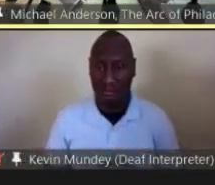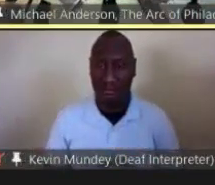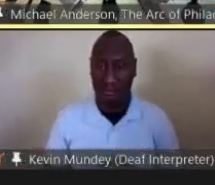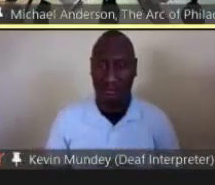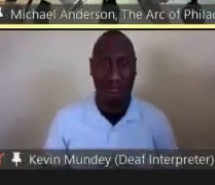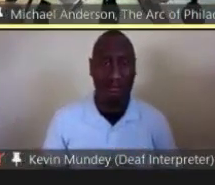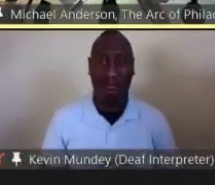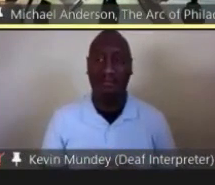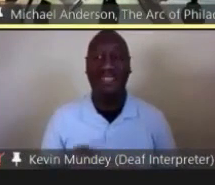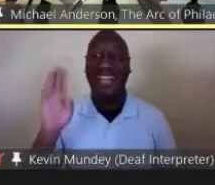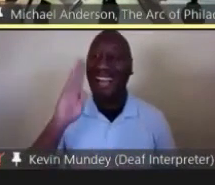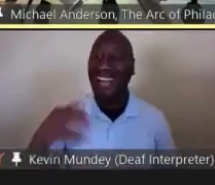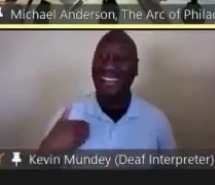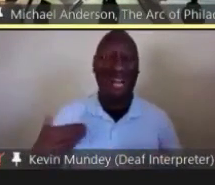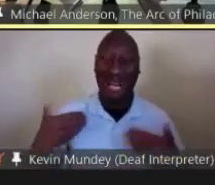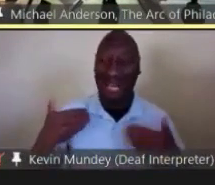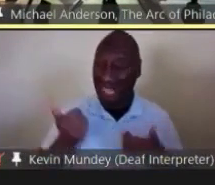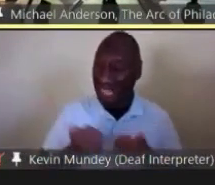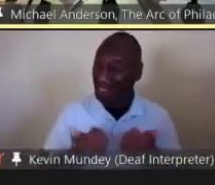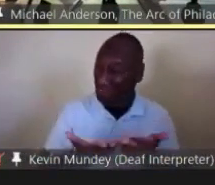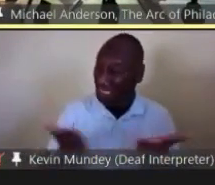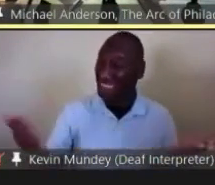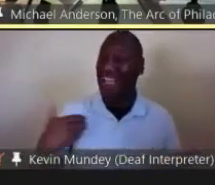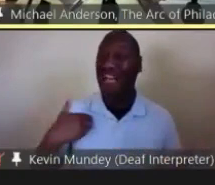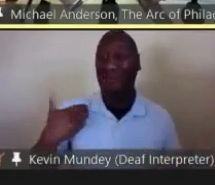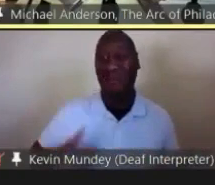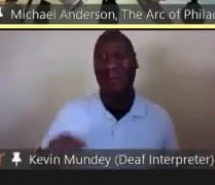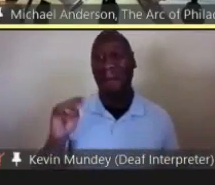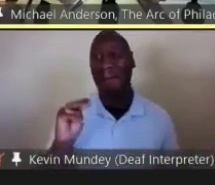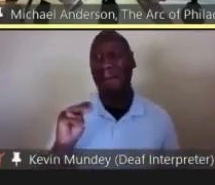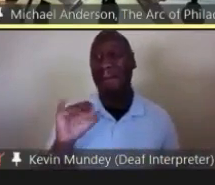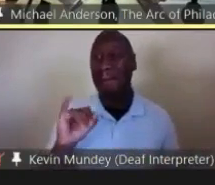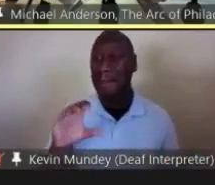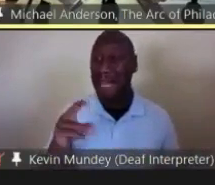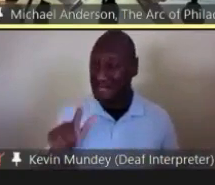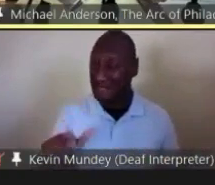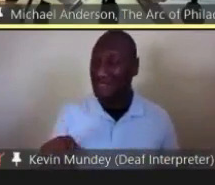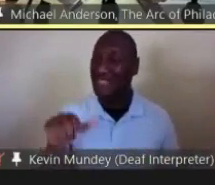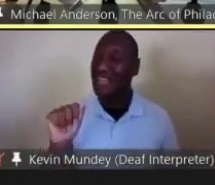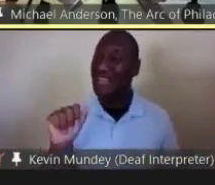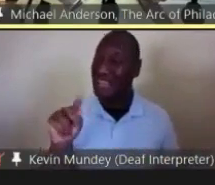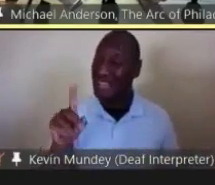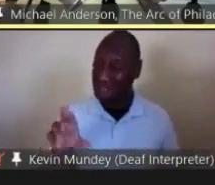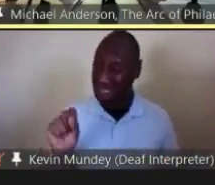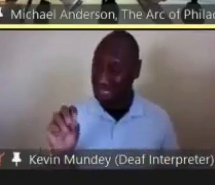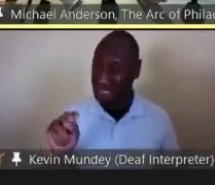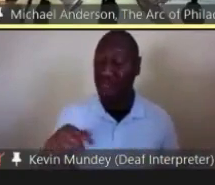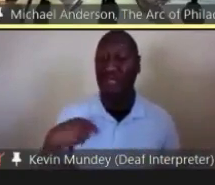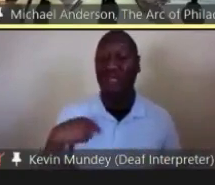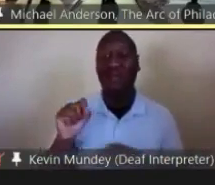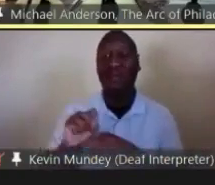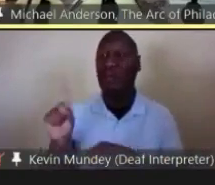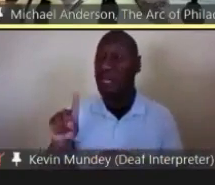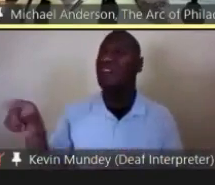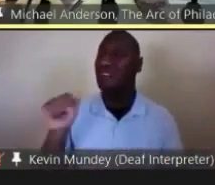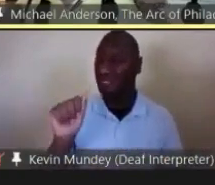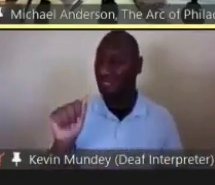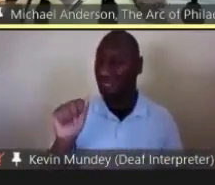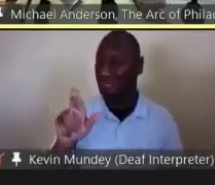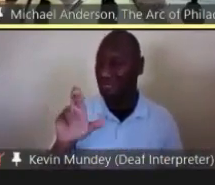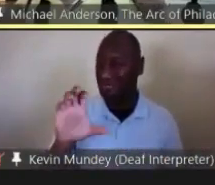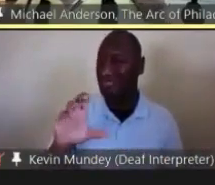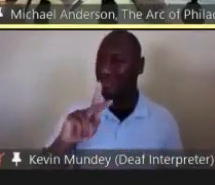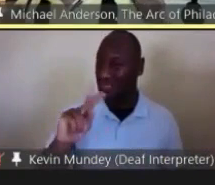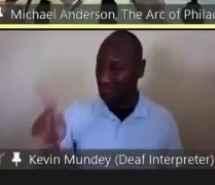Hi, everybody. My name is Michael Anderson, and I work for the Arc of Philadelphia. We are an